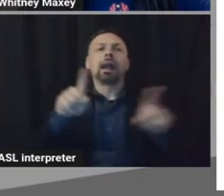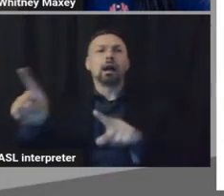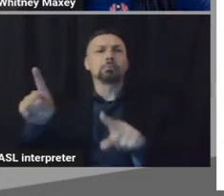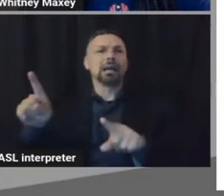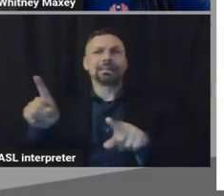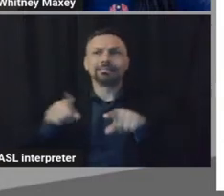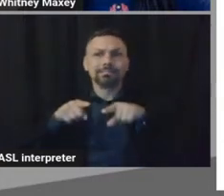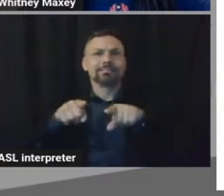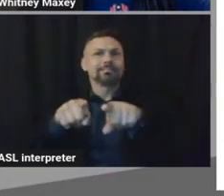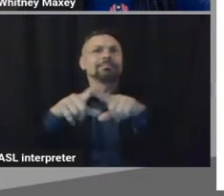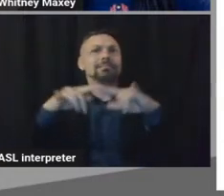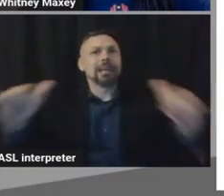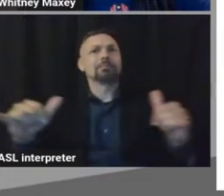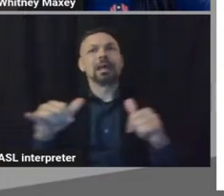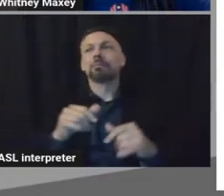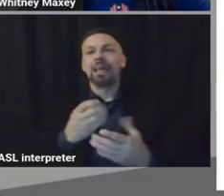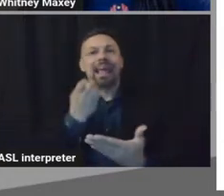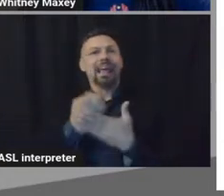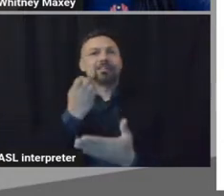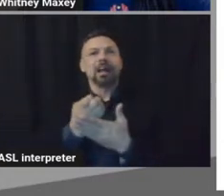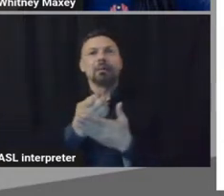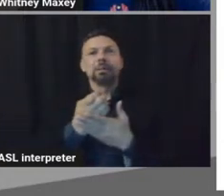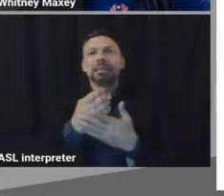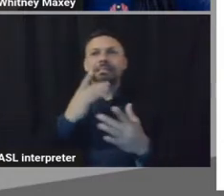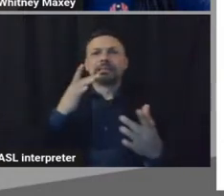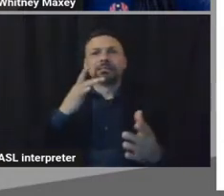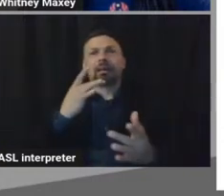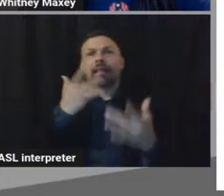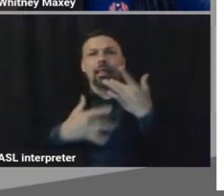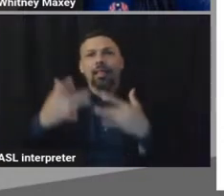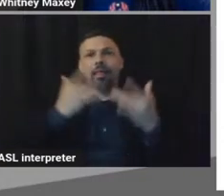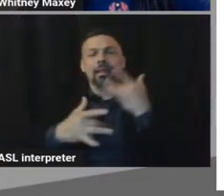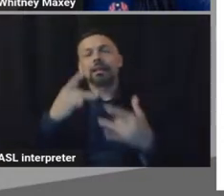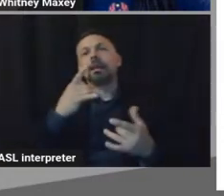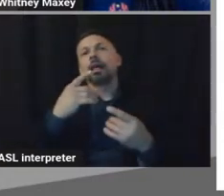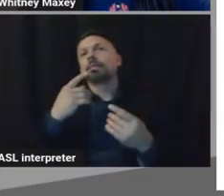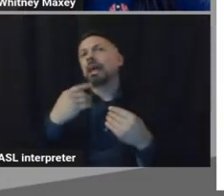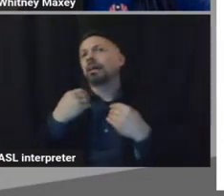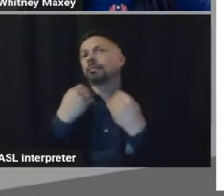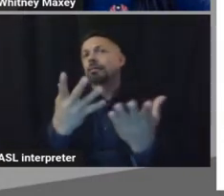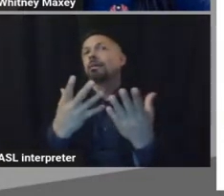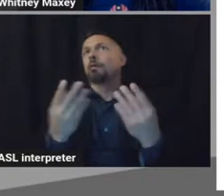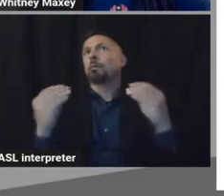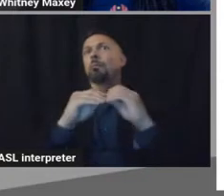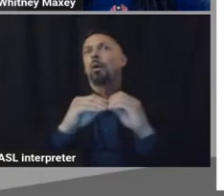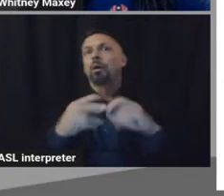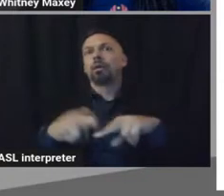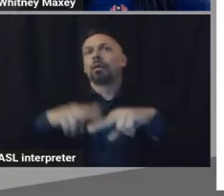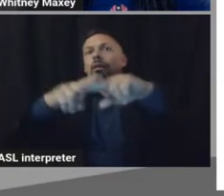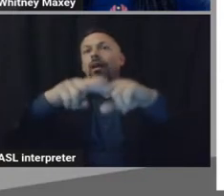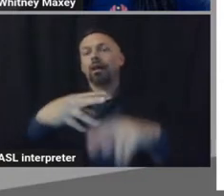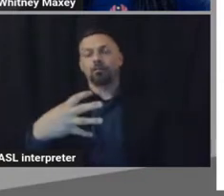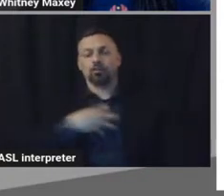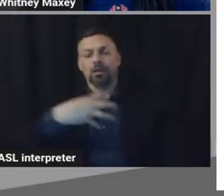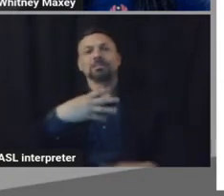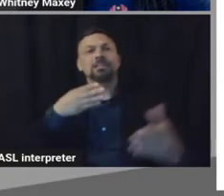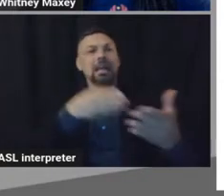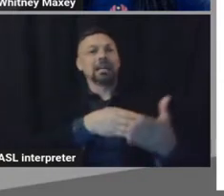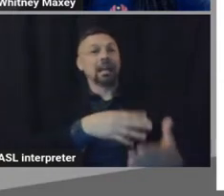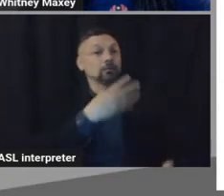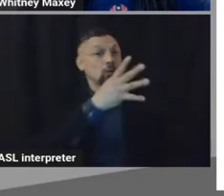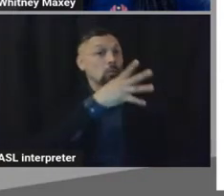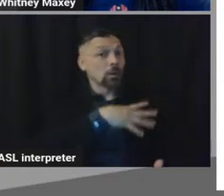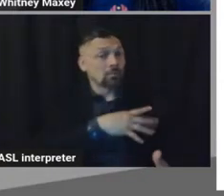of greater economic precarity, which also further fuels grievances towards women and LGBTQ